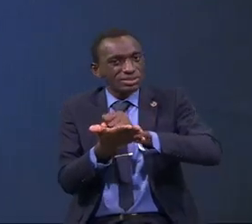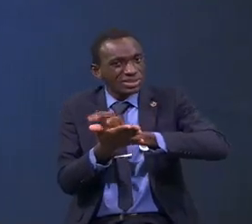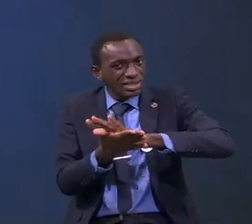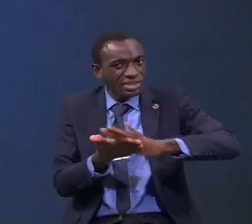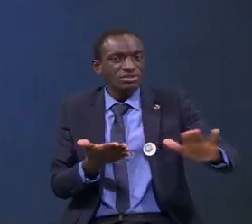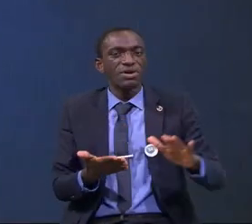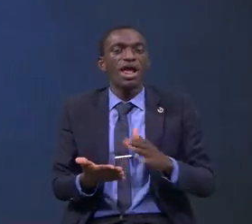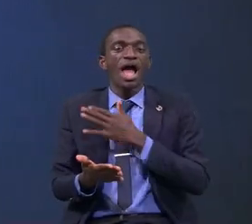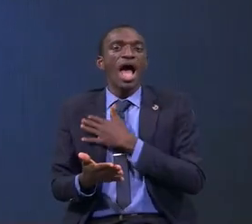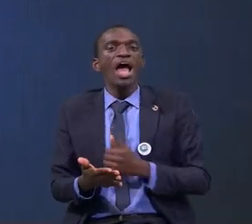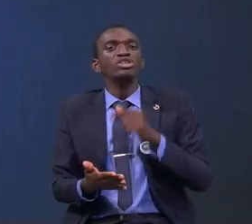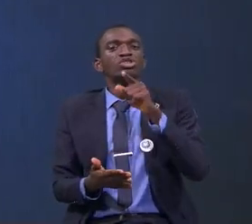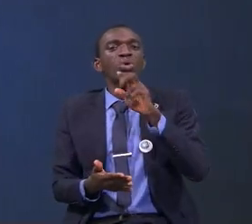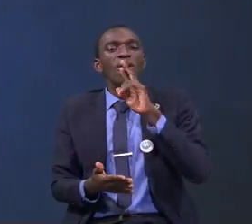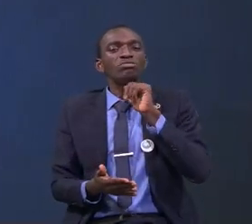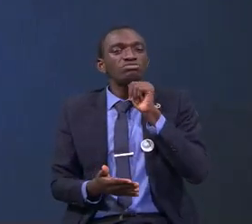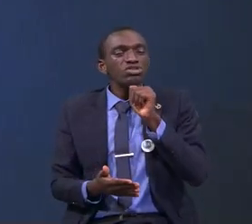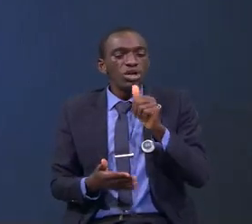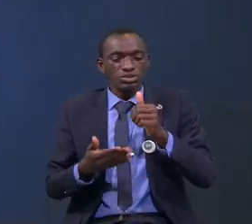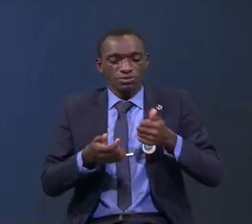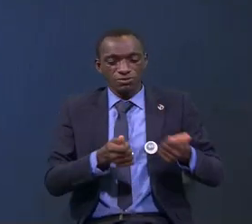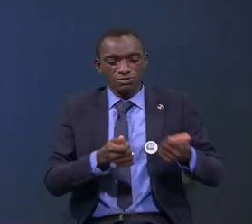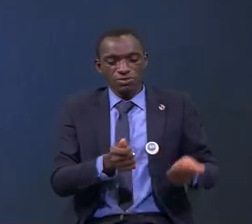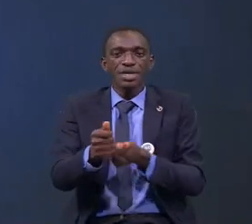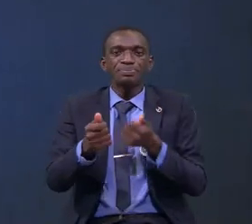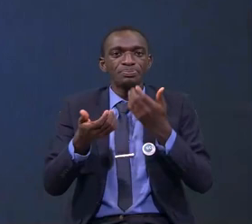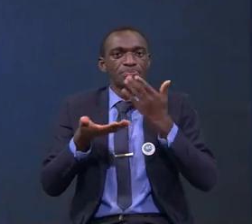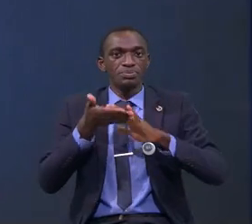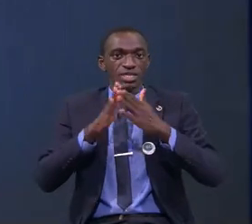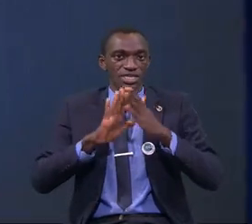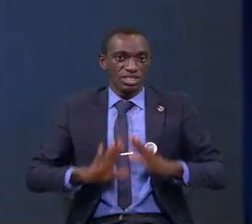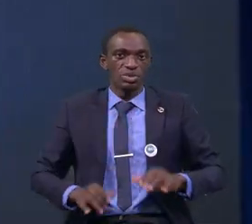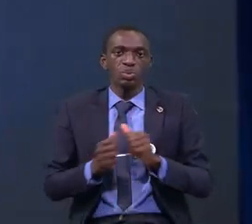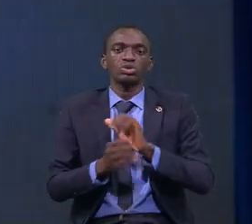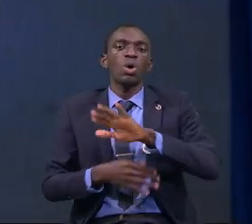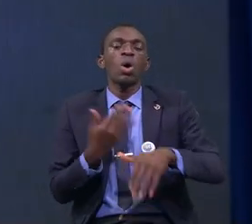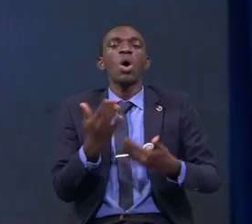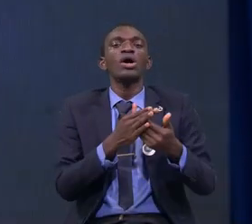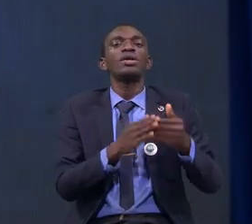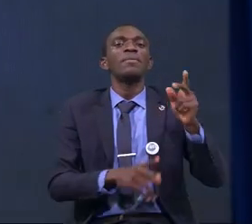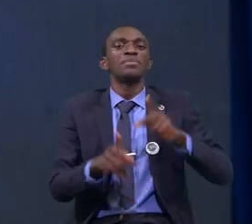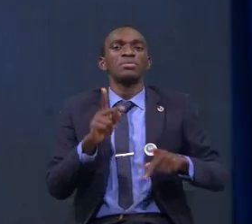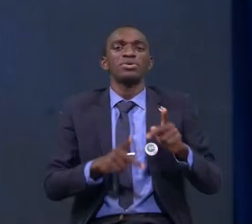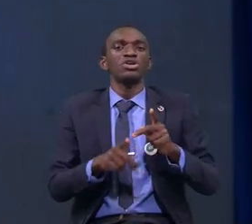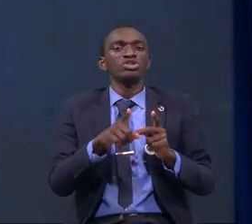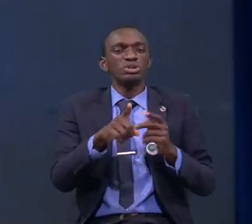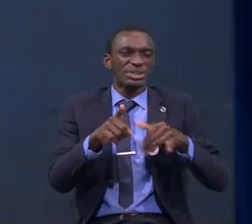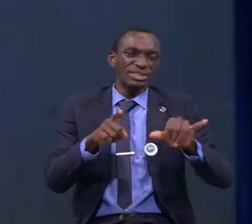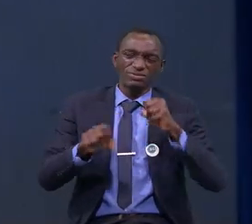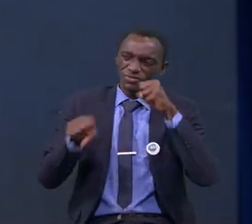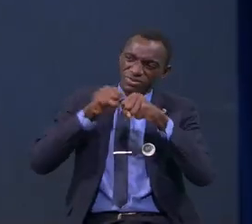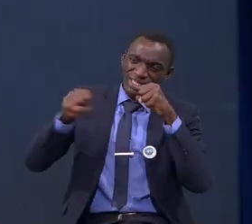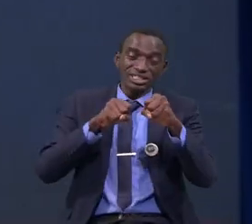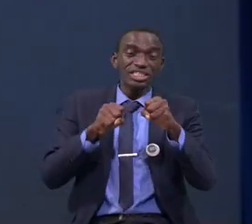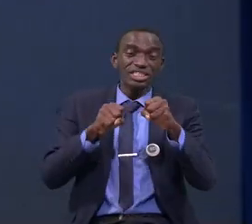And you are not following peace with all men. You are even fighting with the preacher while